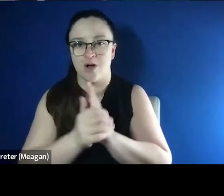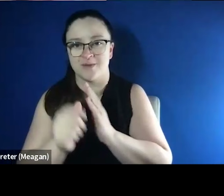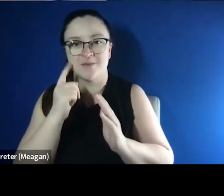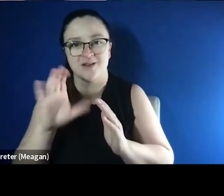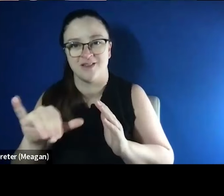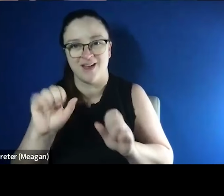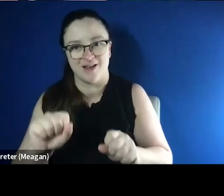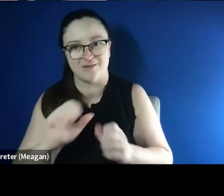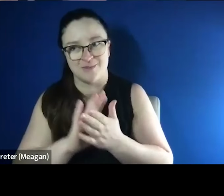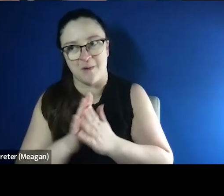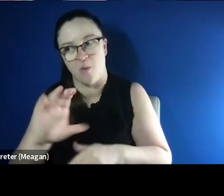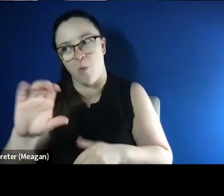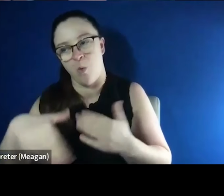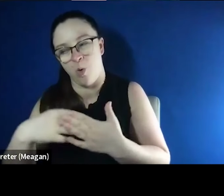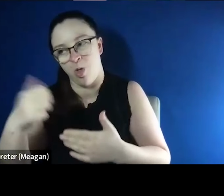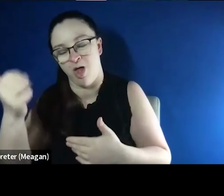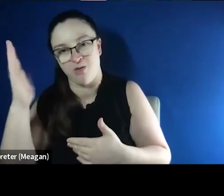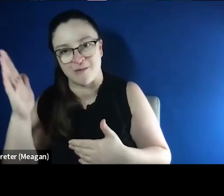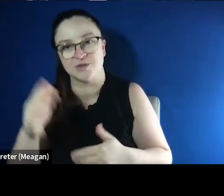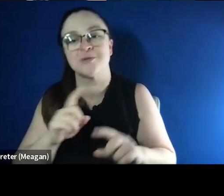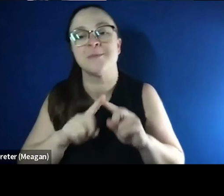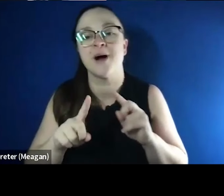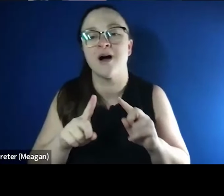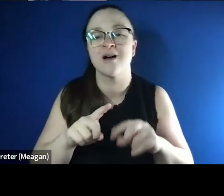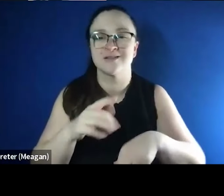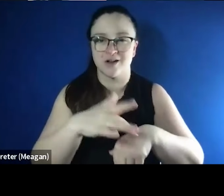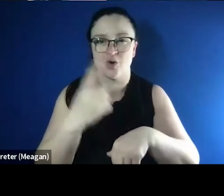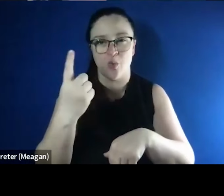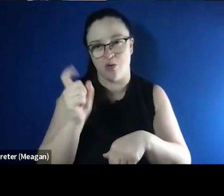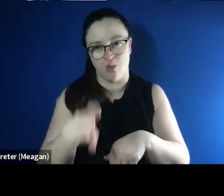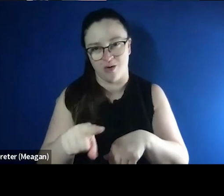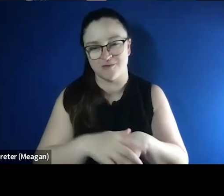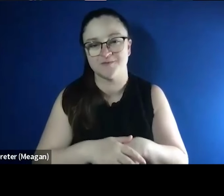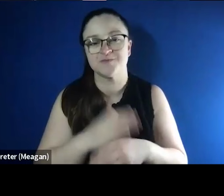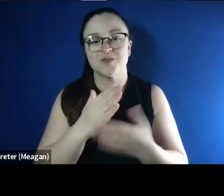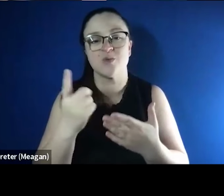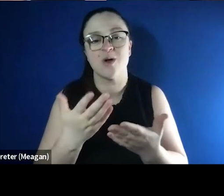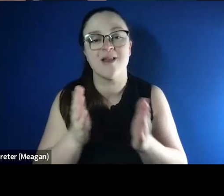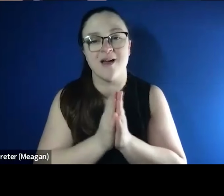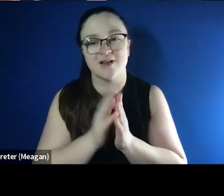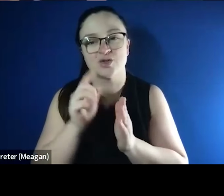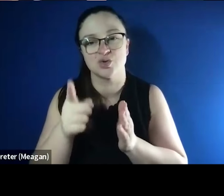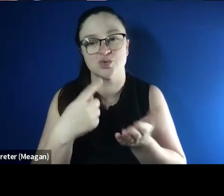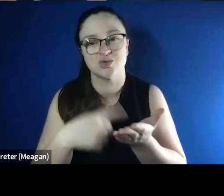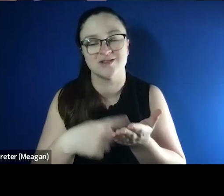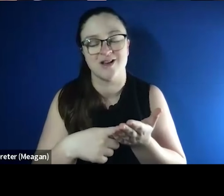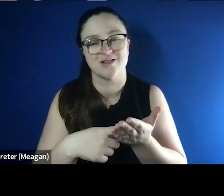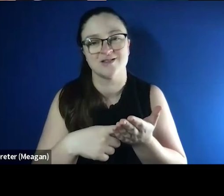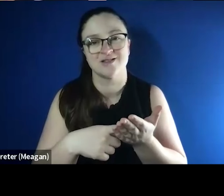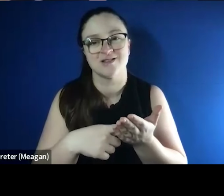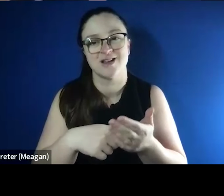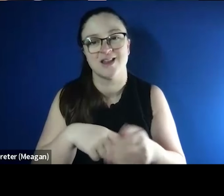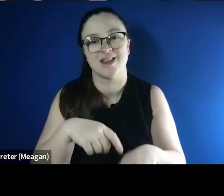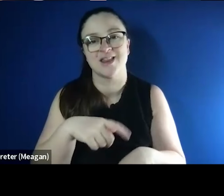itself. But I did want to just maybe touch on one question. And so someone asked, you discussed chronological age versus